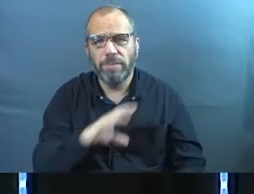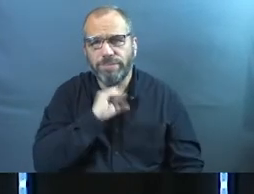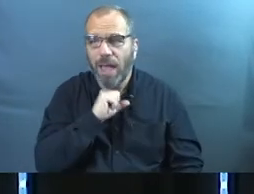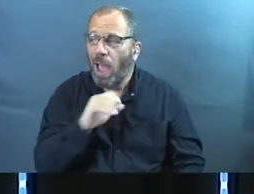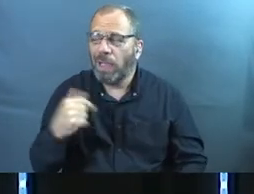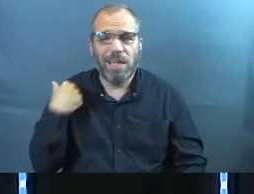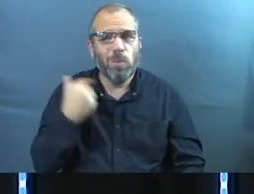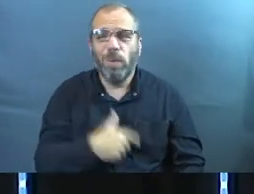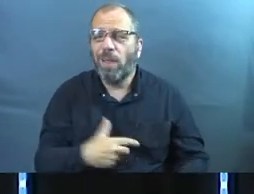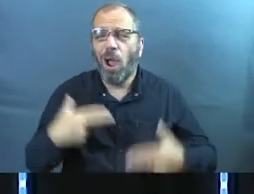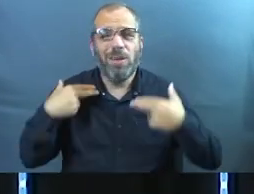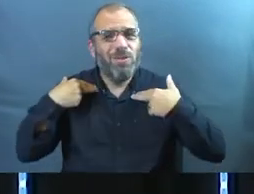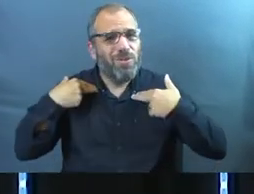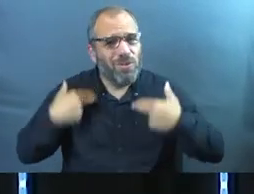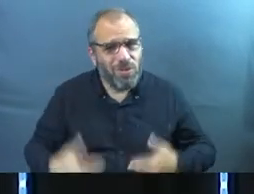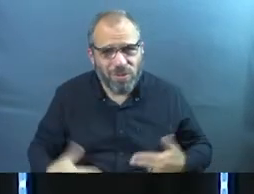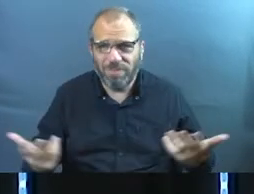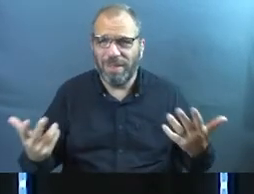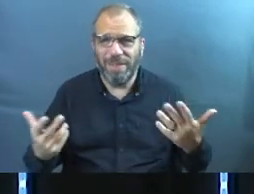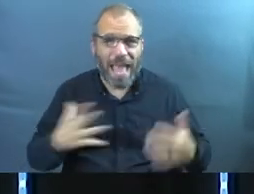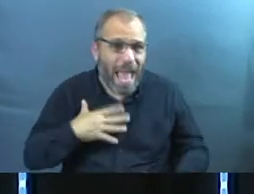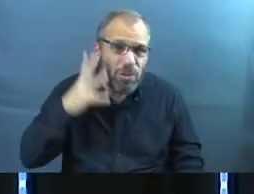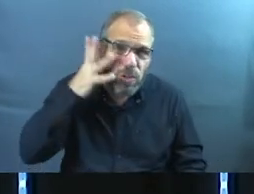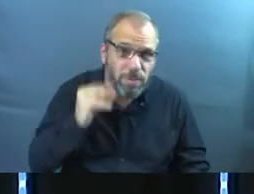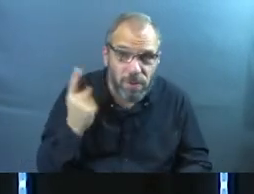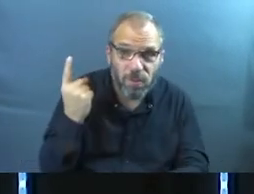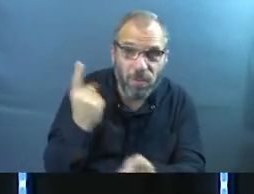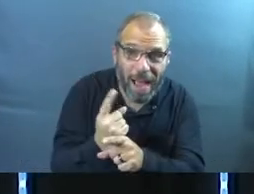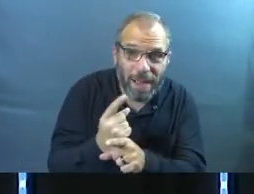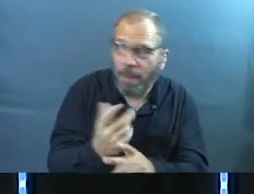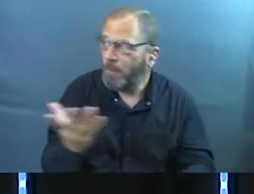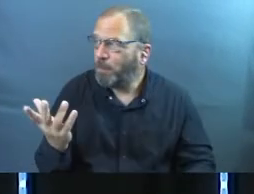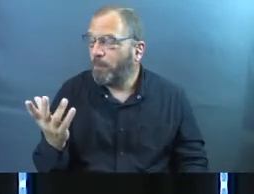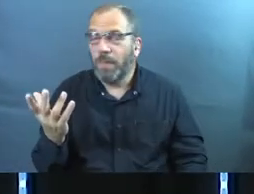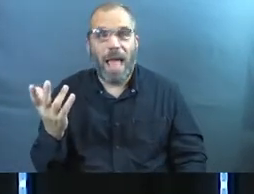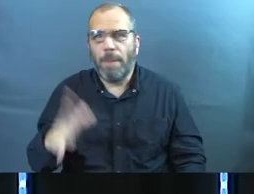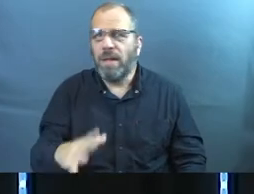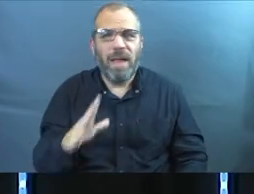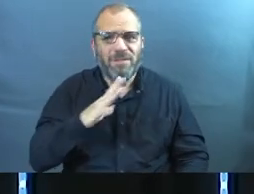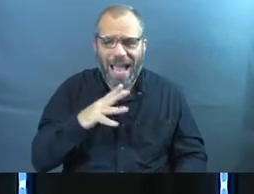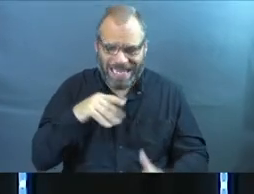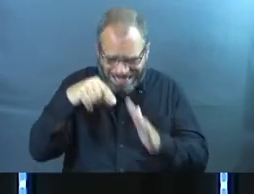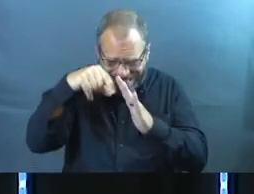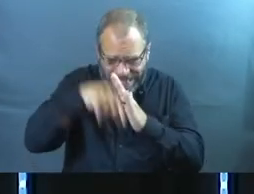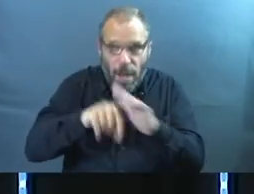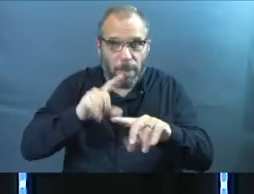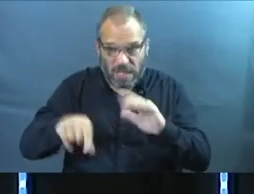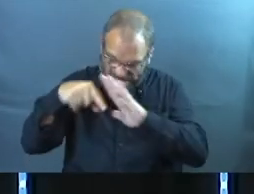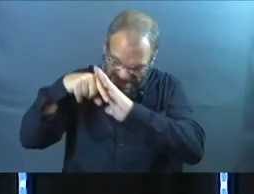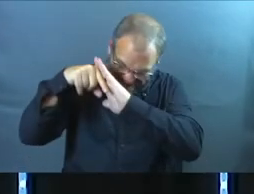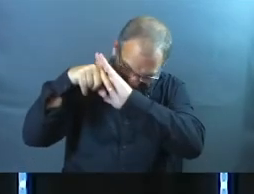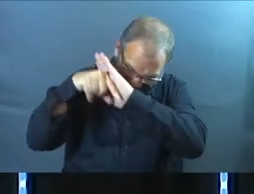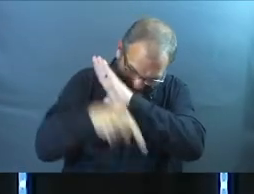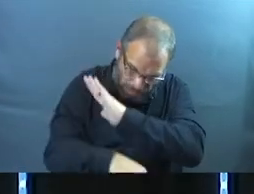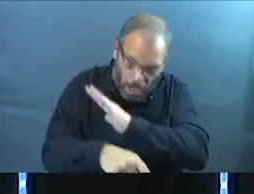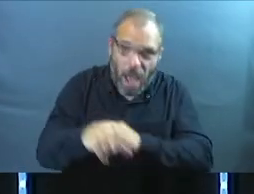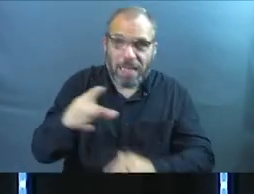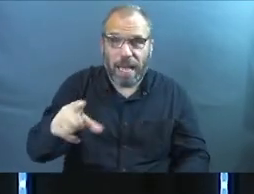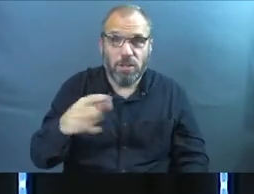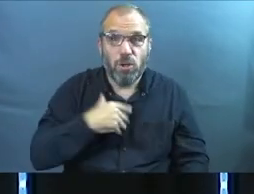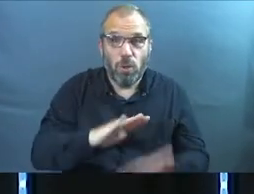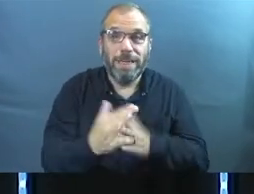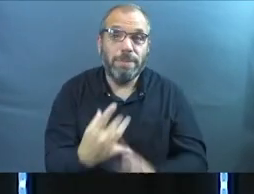we're all human, and you've had that experience. So it's like, sure, go deep, but don't go too deep. Because you're going